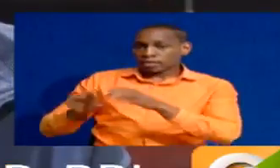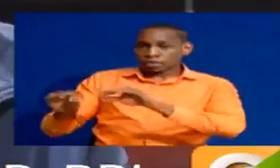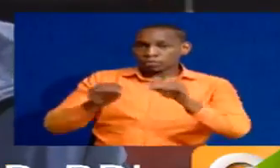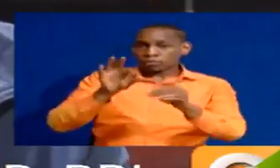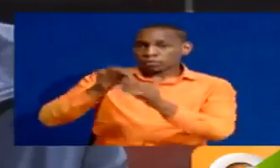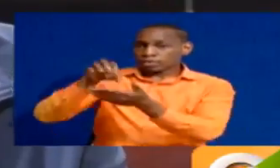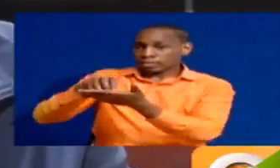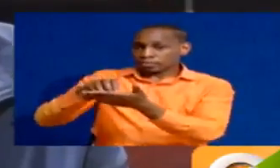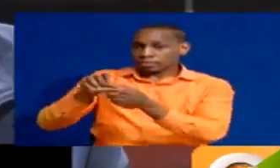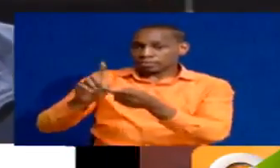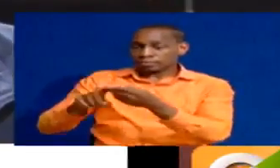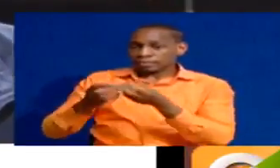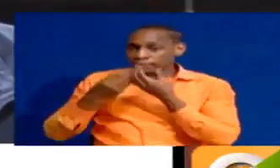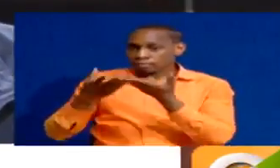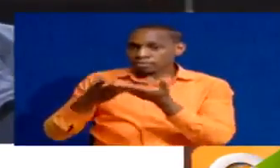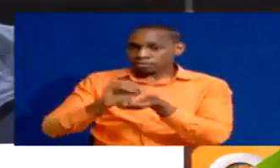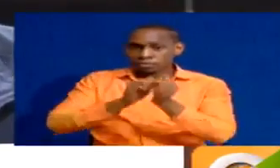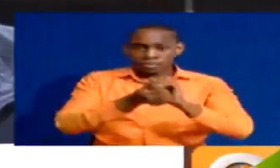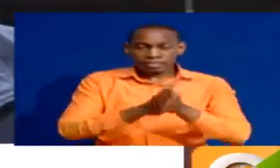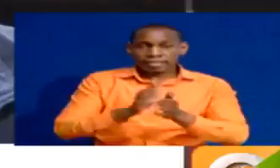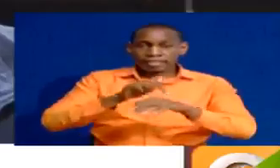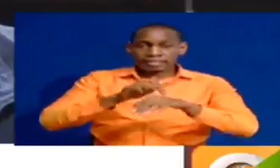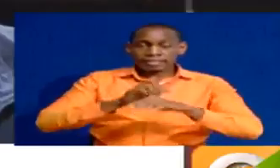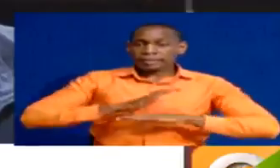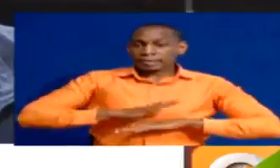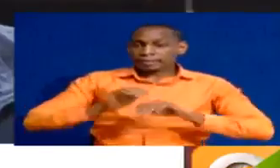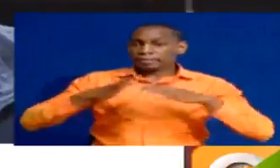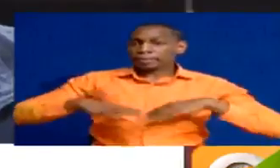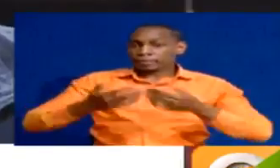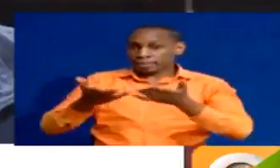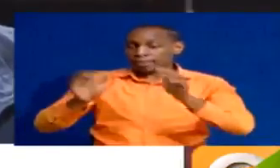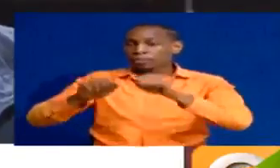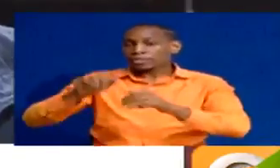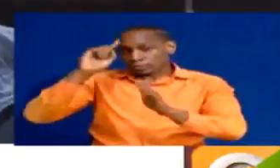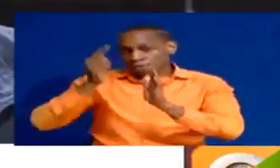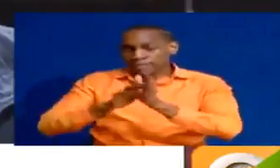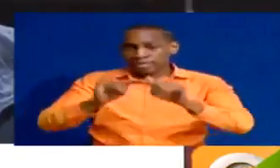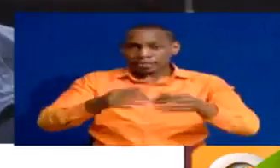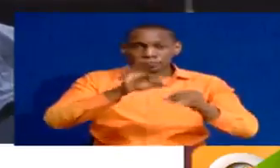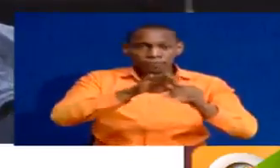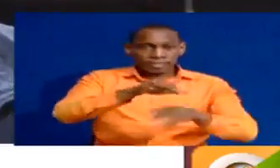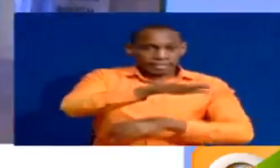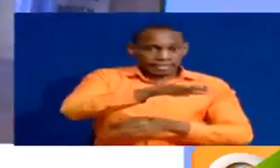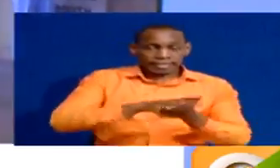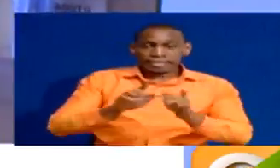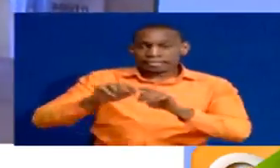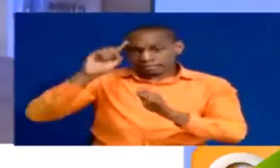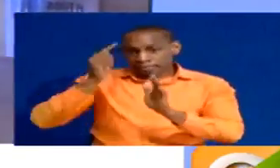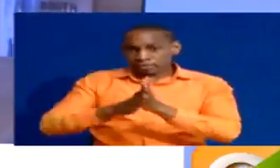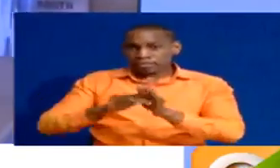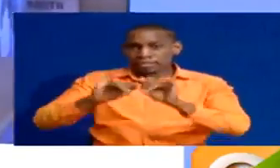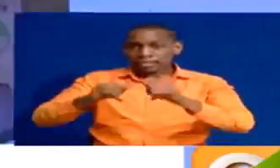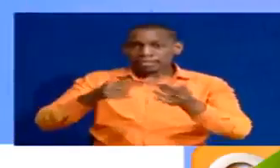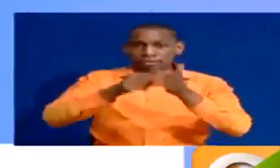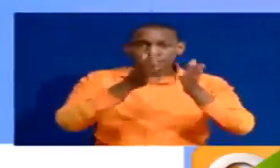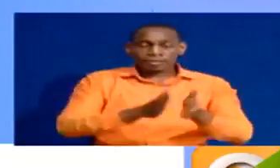from their polling station and their details, in enough time for people to now identify their new voting areas and to identify their new